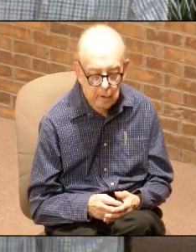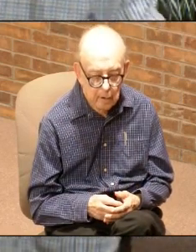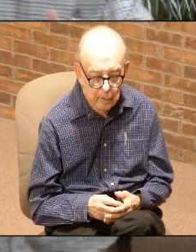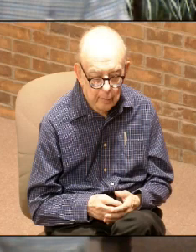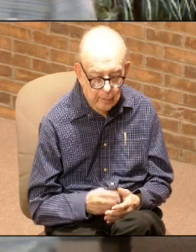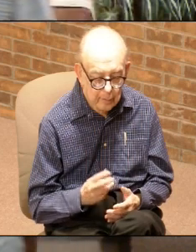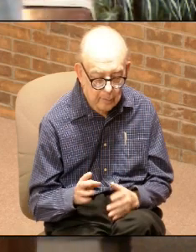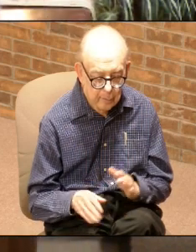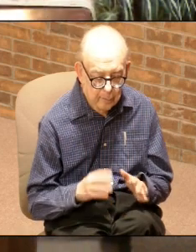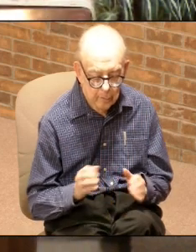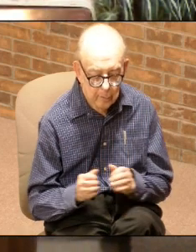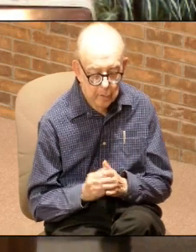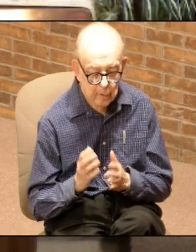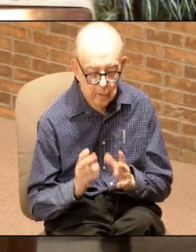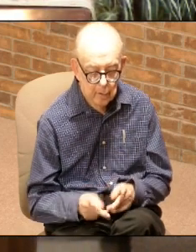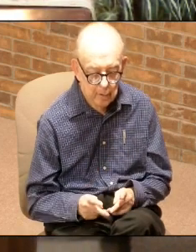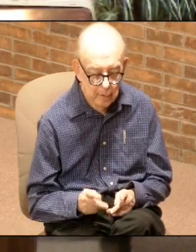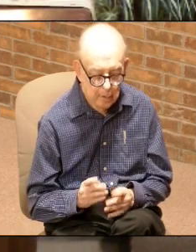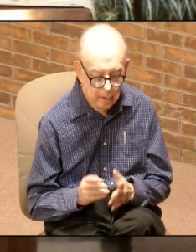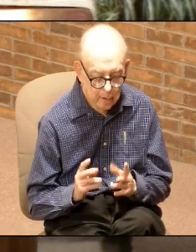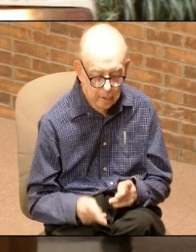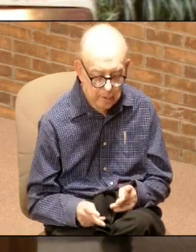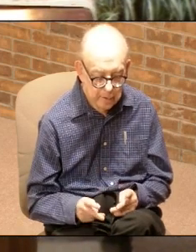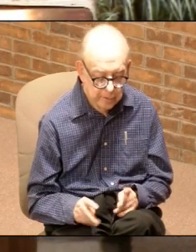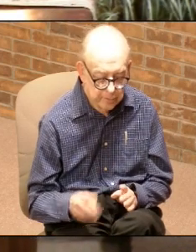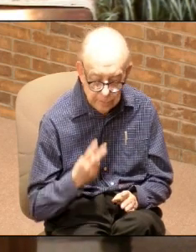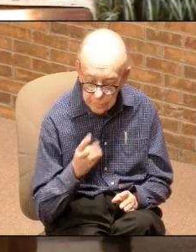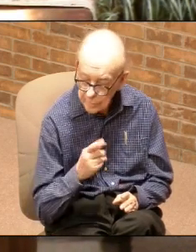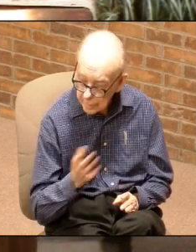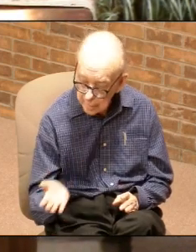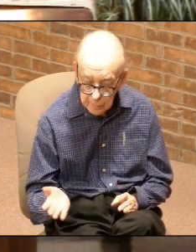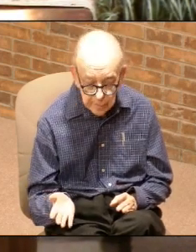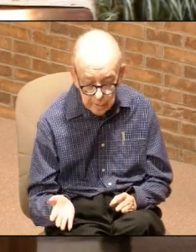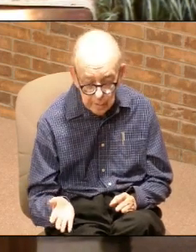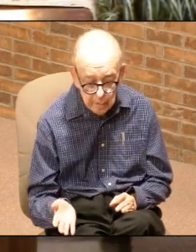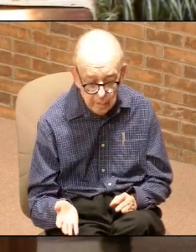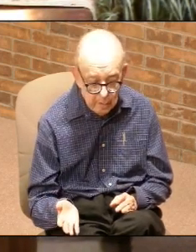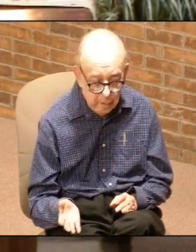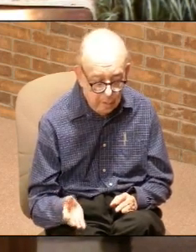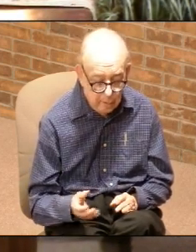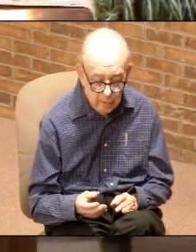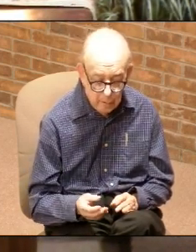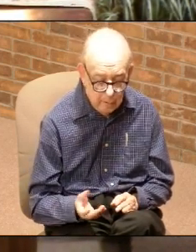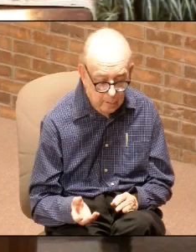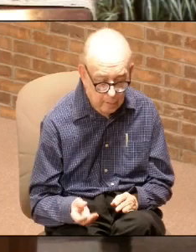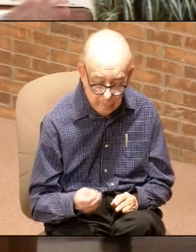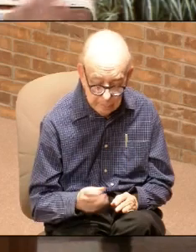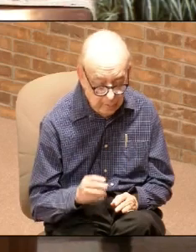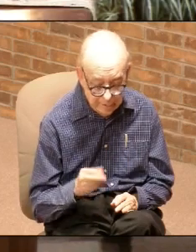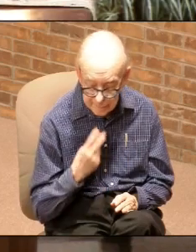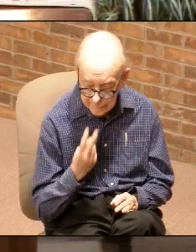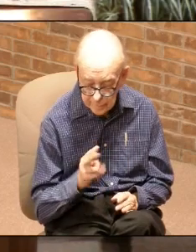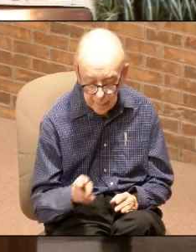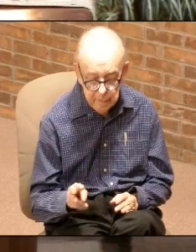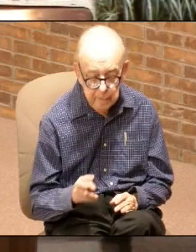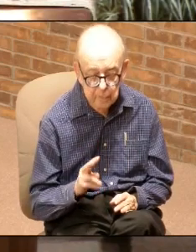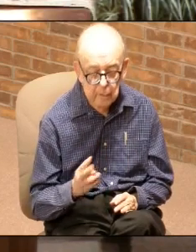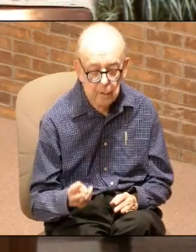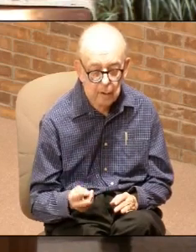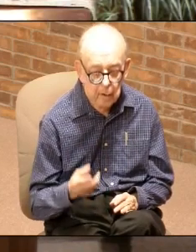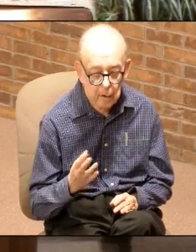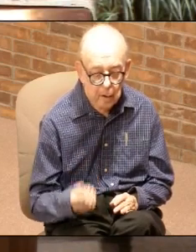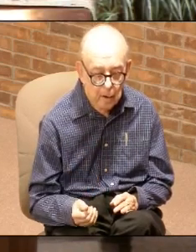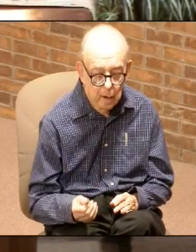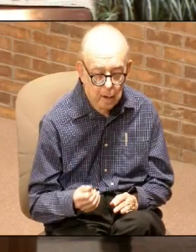You ever been walking with somebody and somebody said, did you see that over there? And you, no, I didn't.